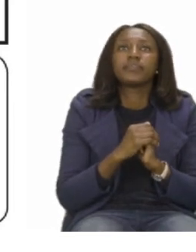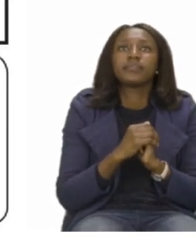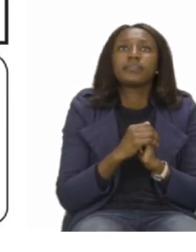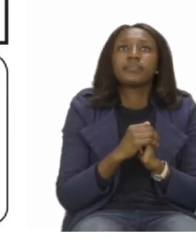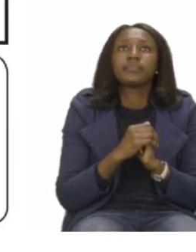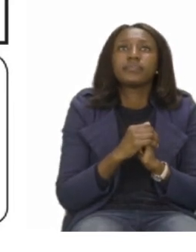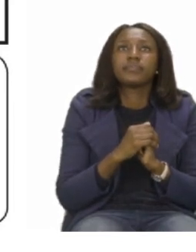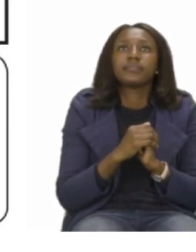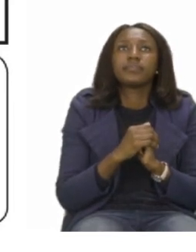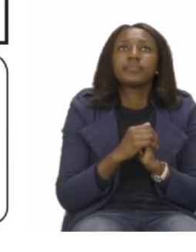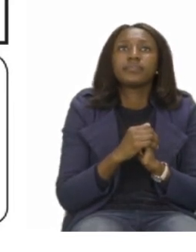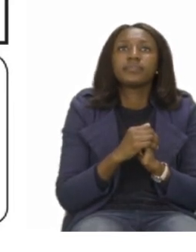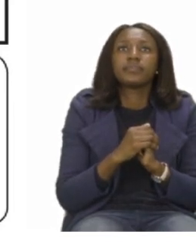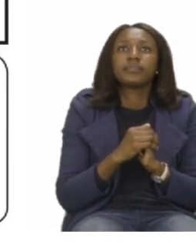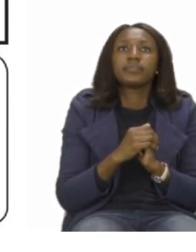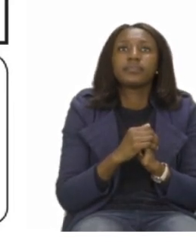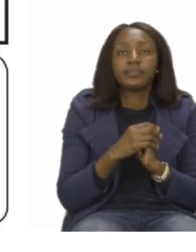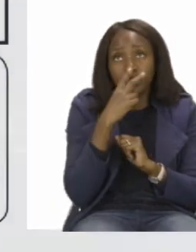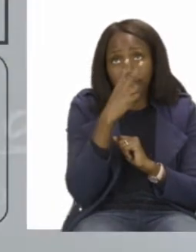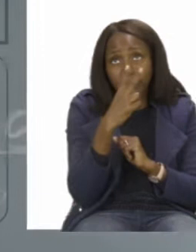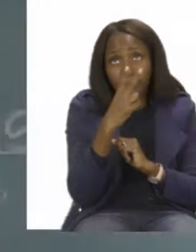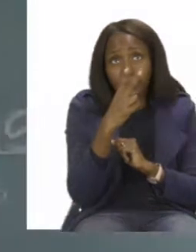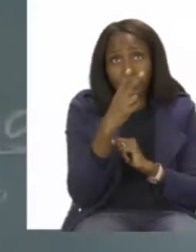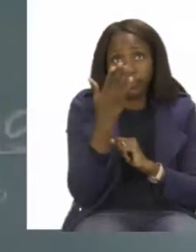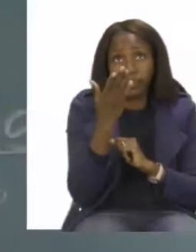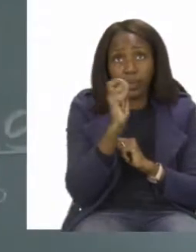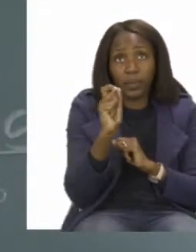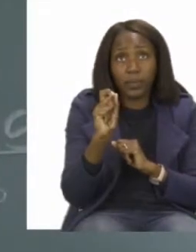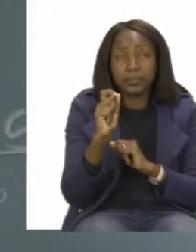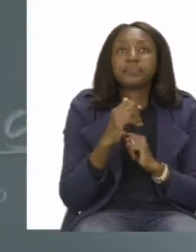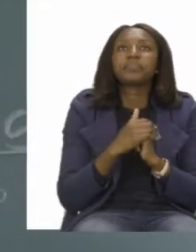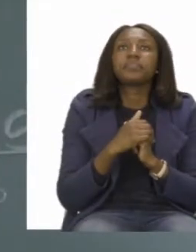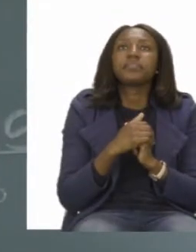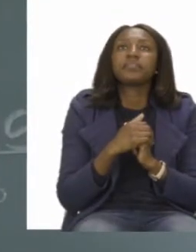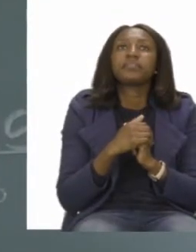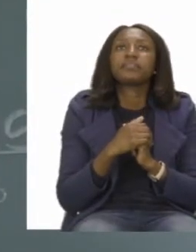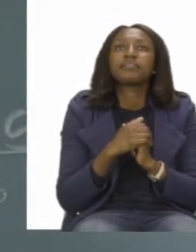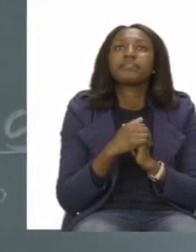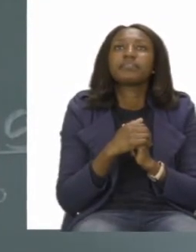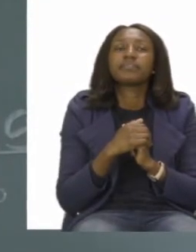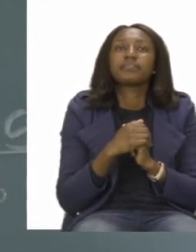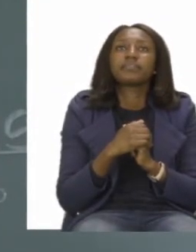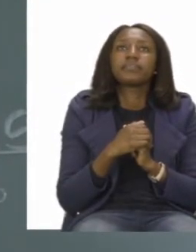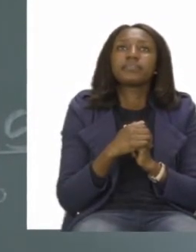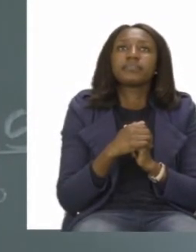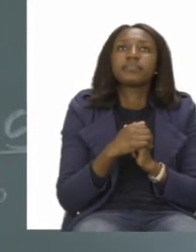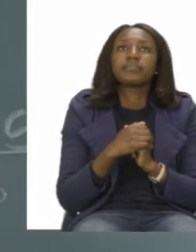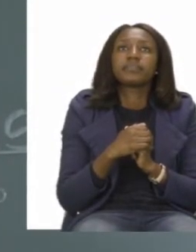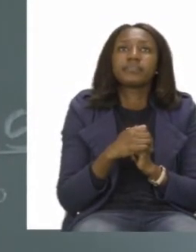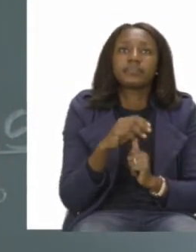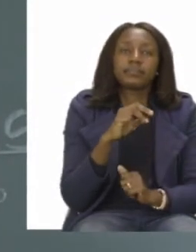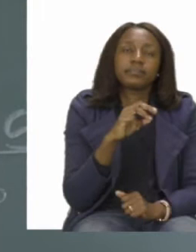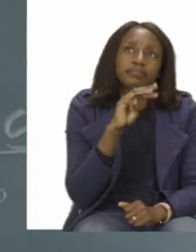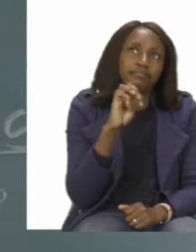Okay, can we quickly come to the board and then we fill in the words here as we have just read them. So the word